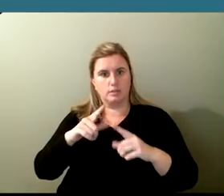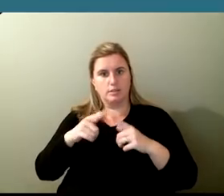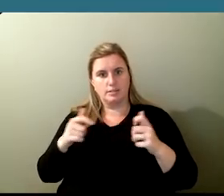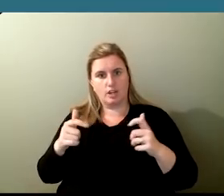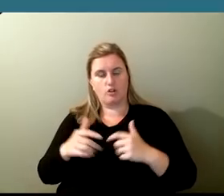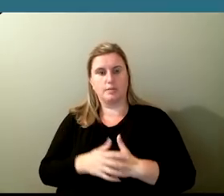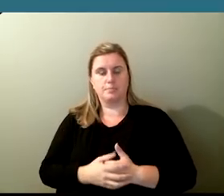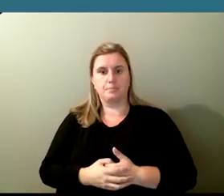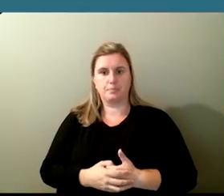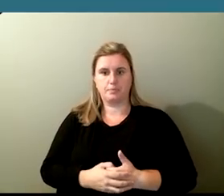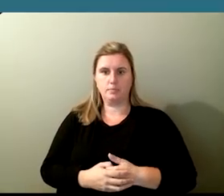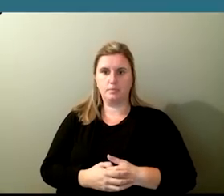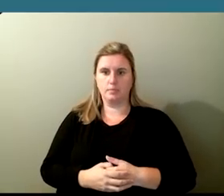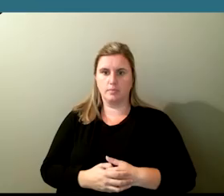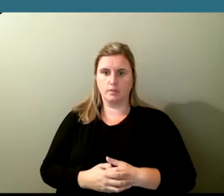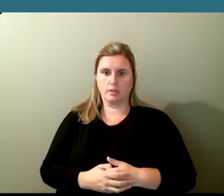cetera.